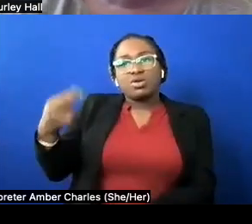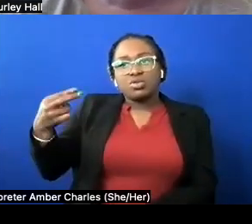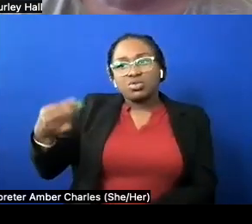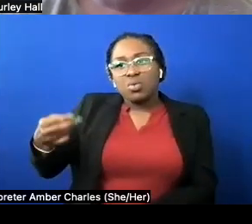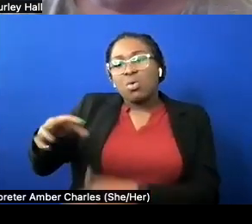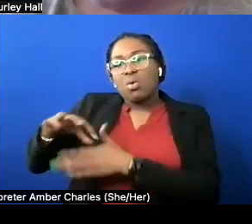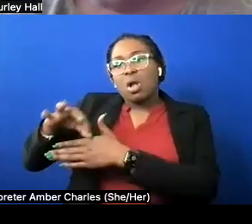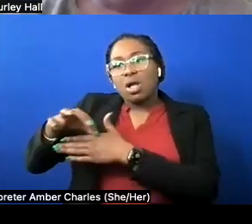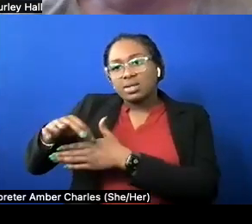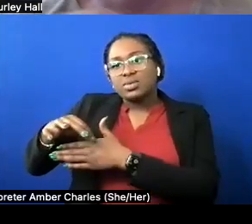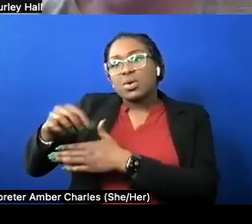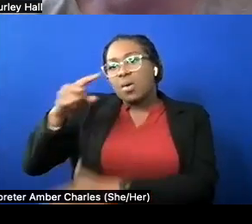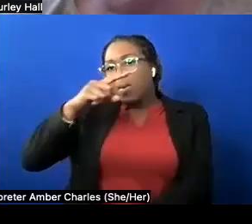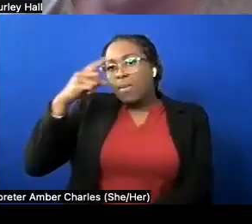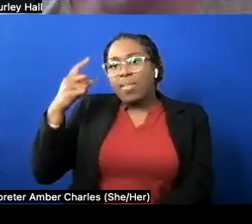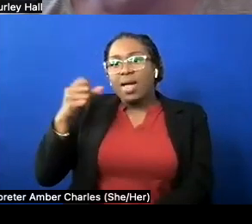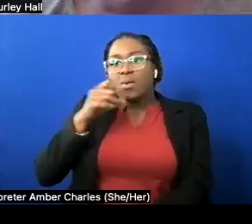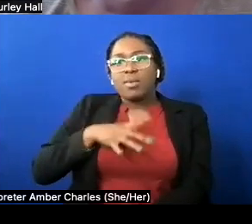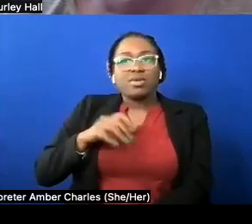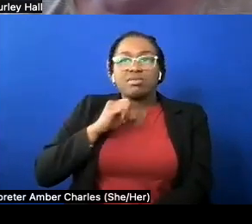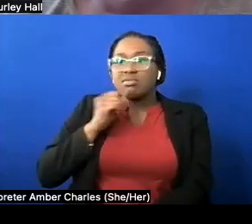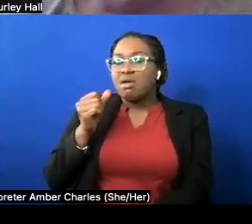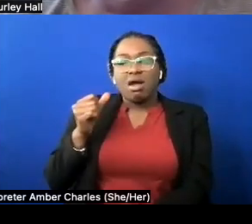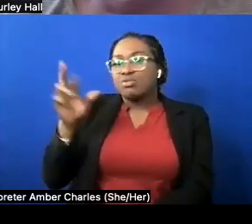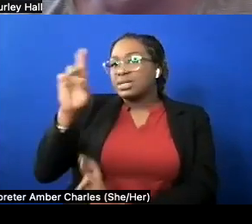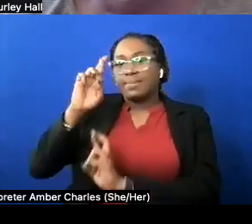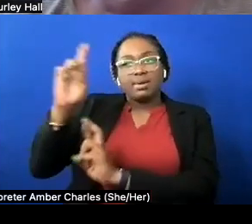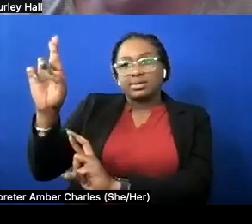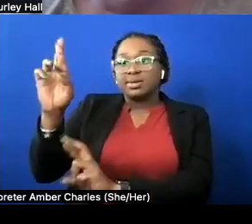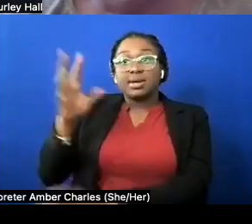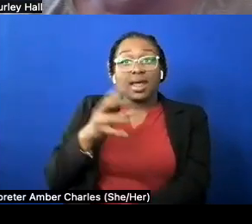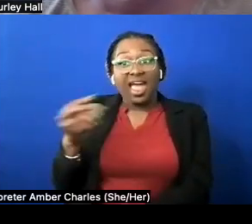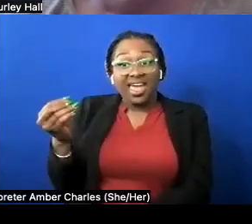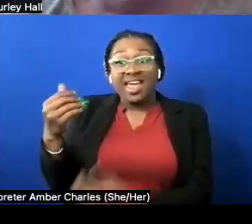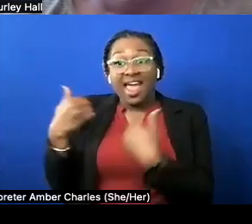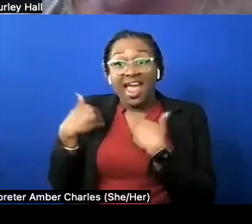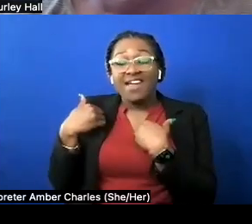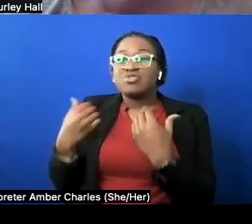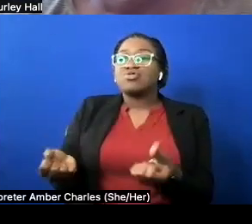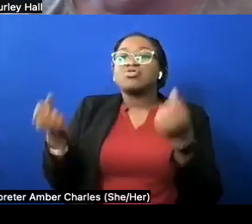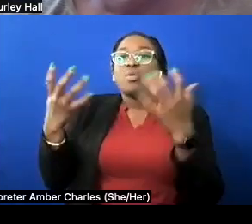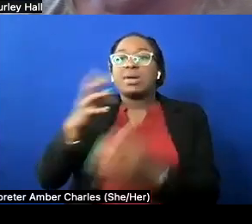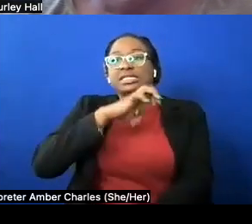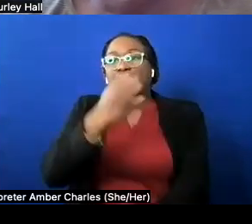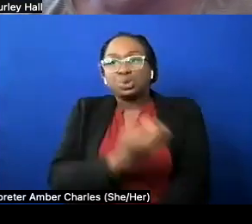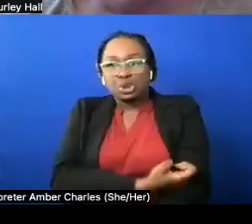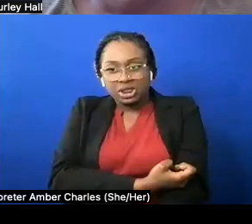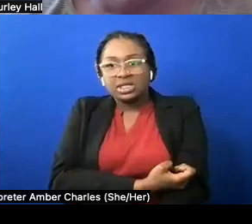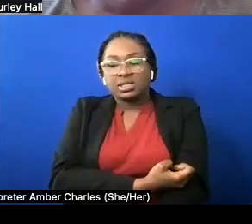context where Black women are disrespected. And I have so much energy